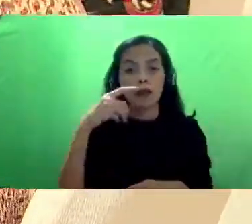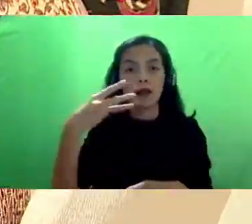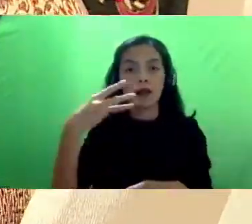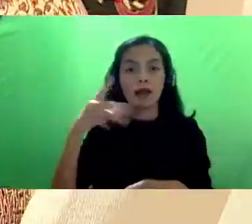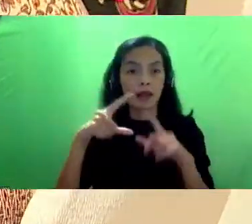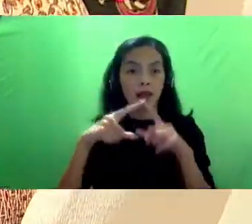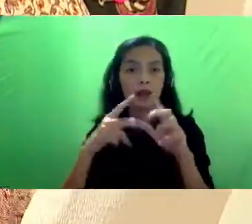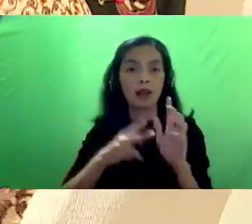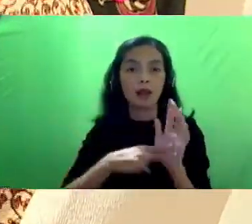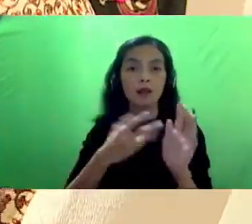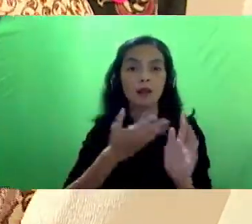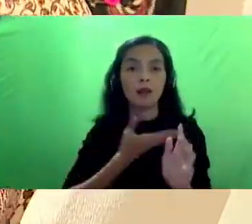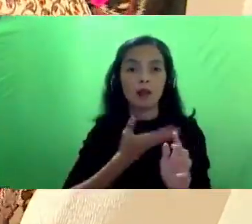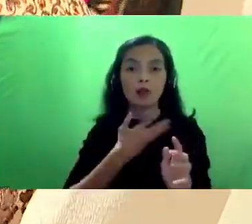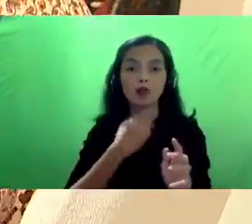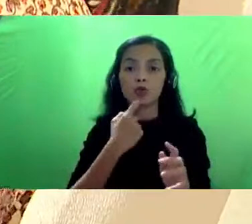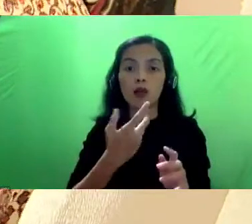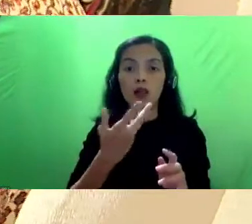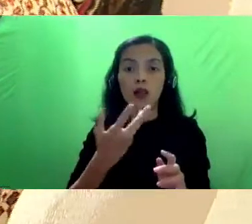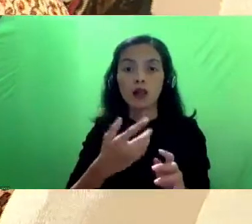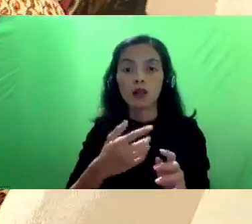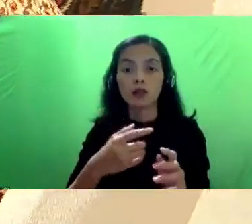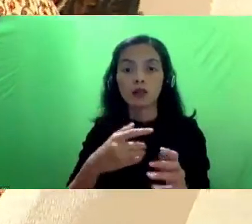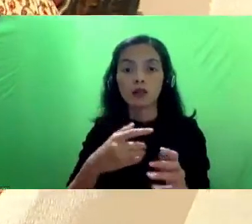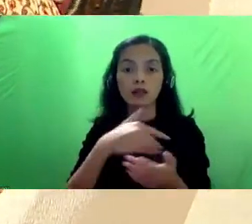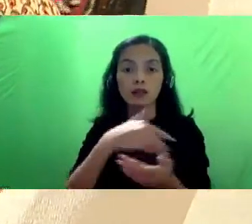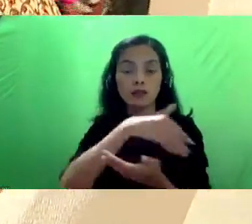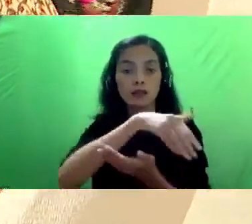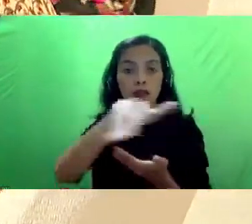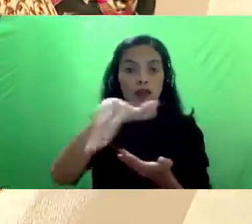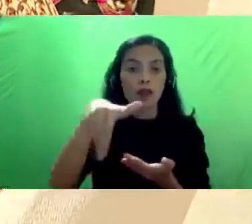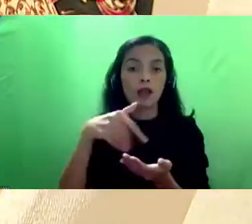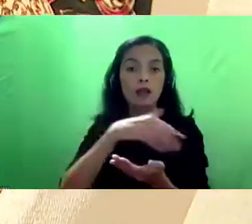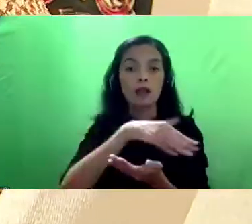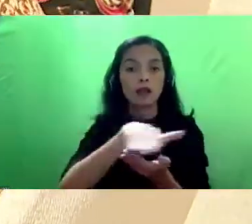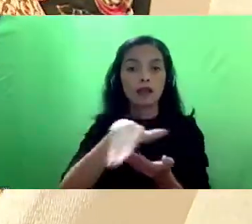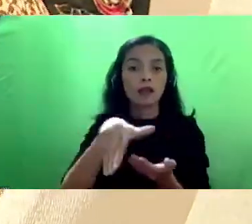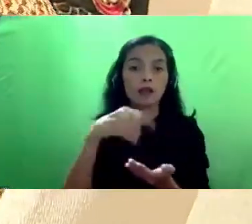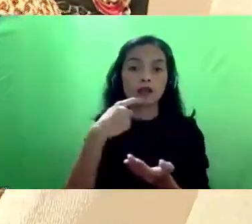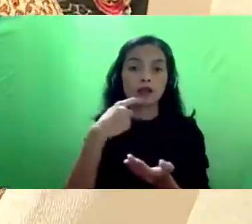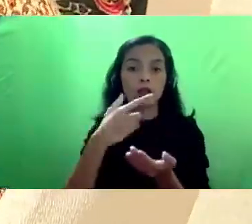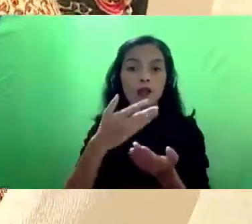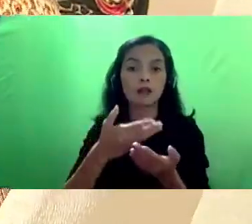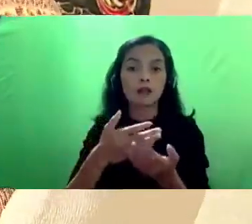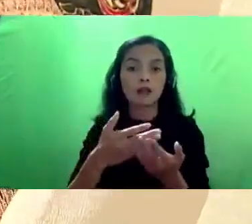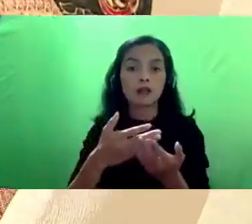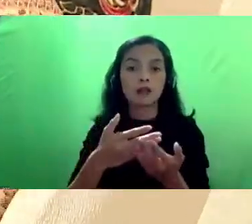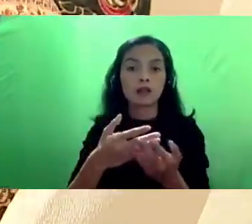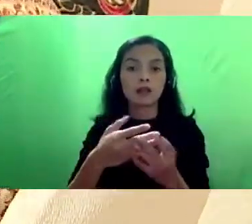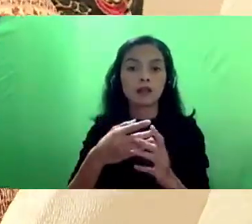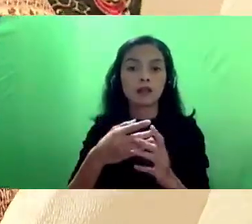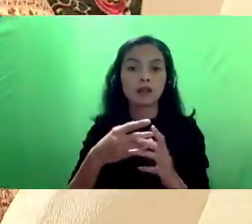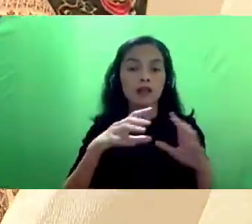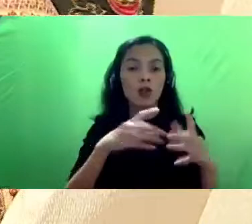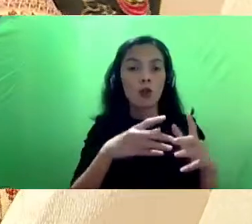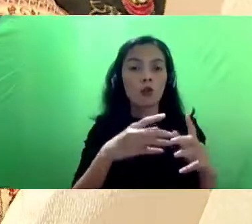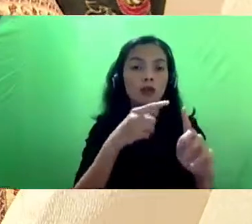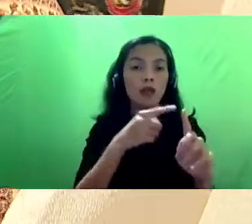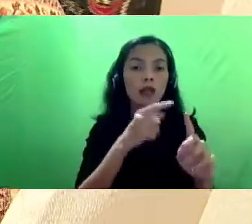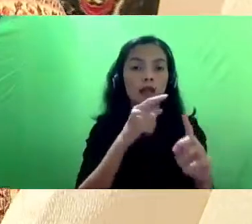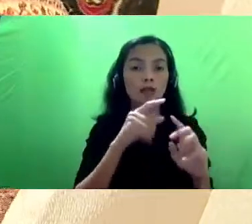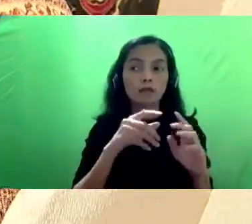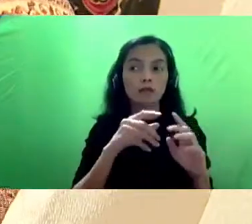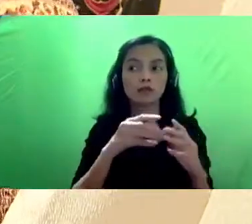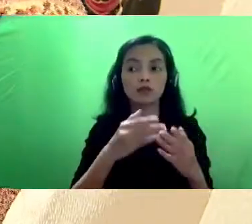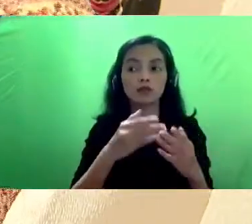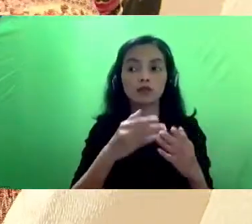about the data for social protection targeting, Pak Elan. For example, di TKS